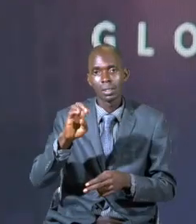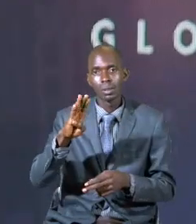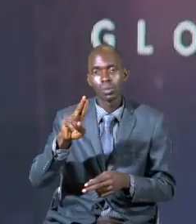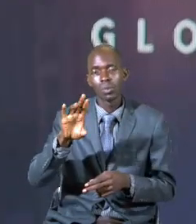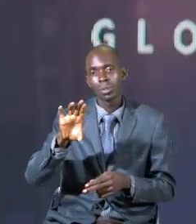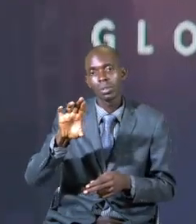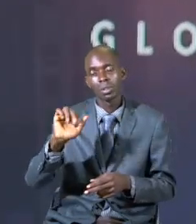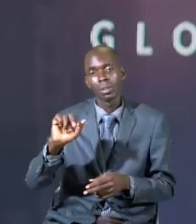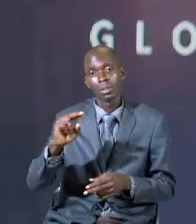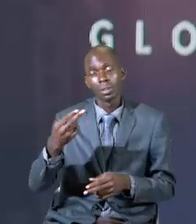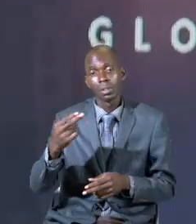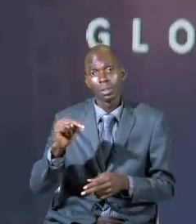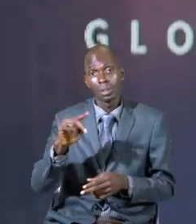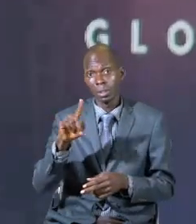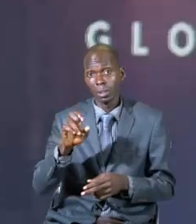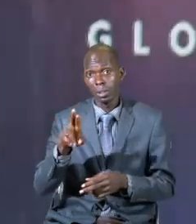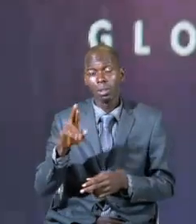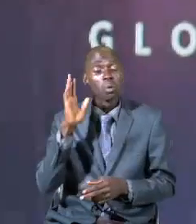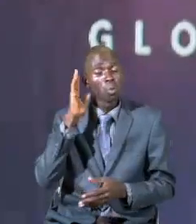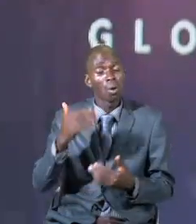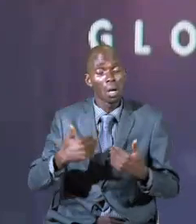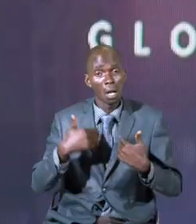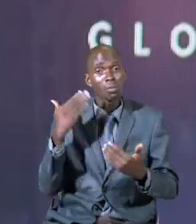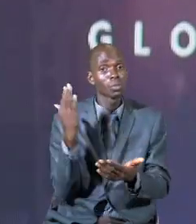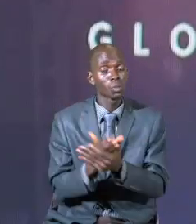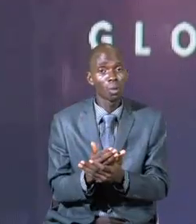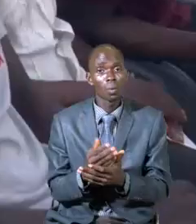fire could have stopped them, but stopped them.